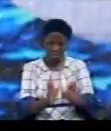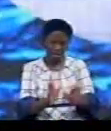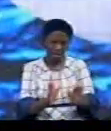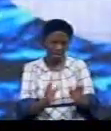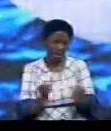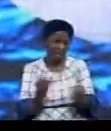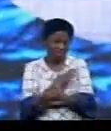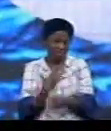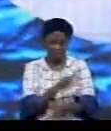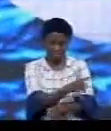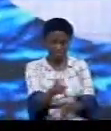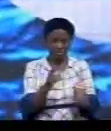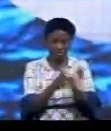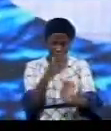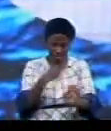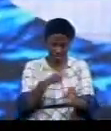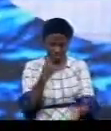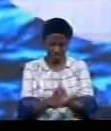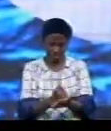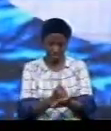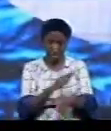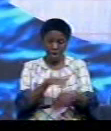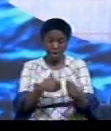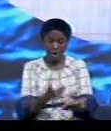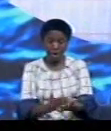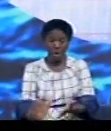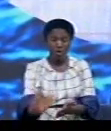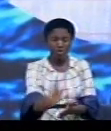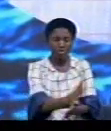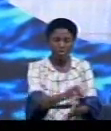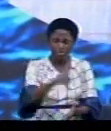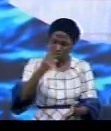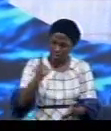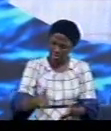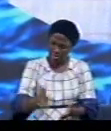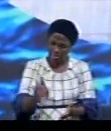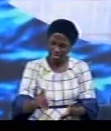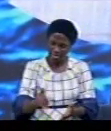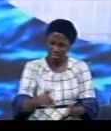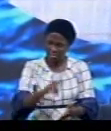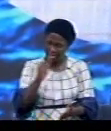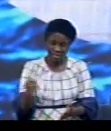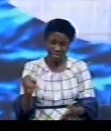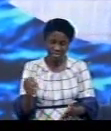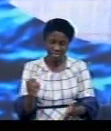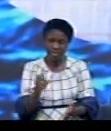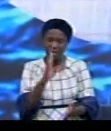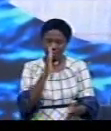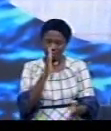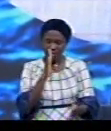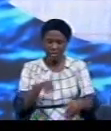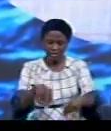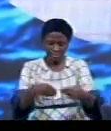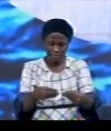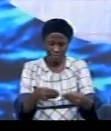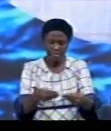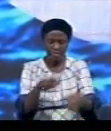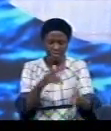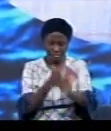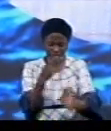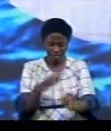All your needs be supplied. The help God has promised,